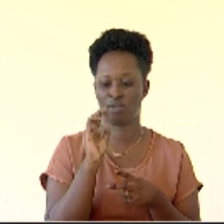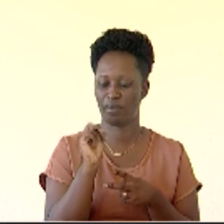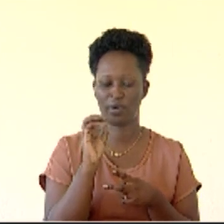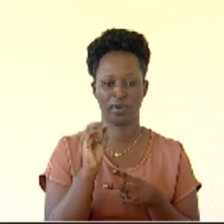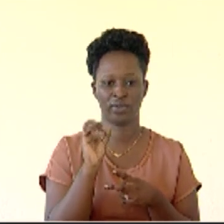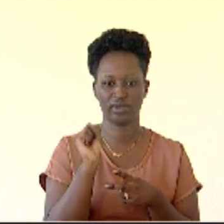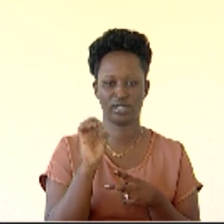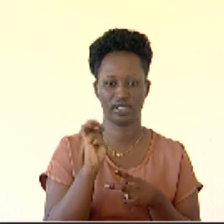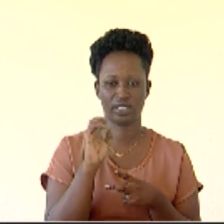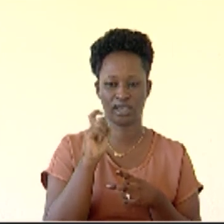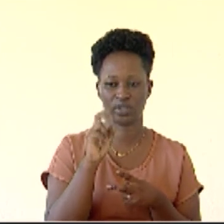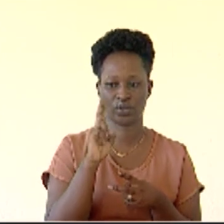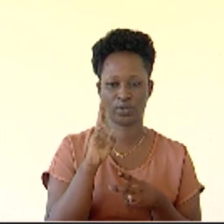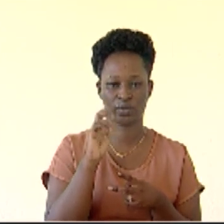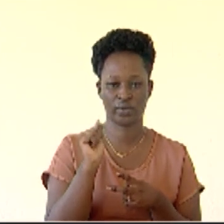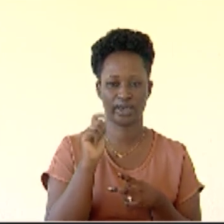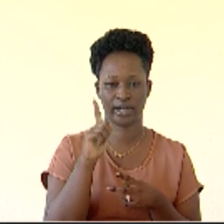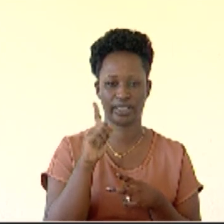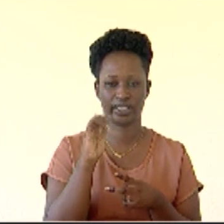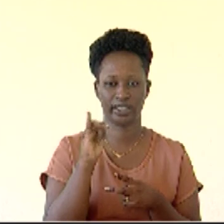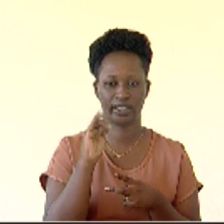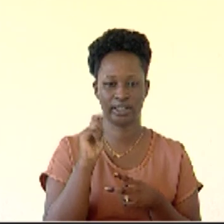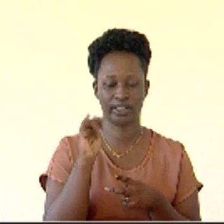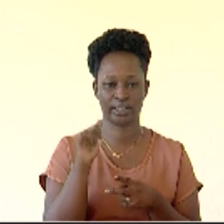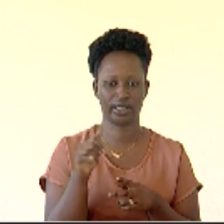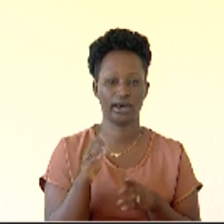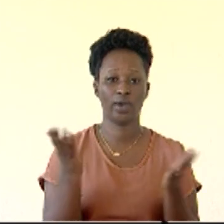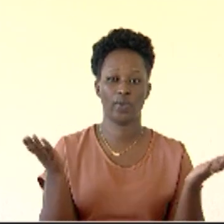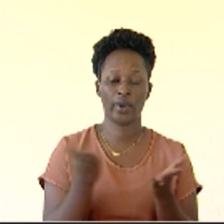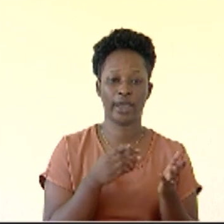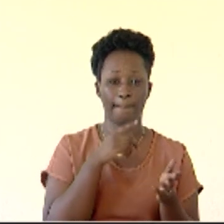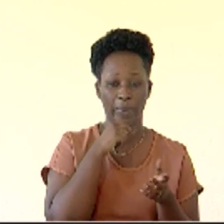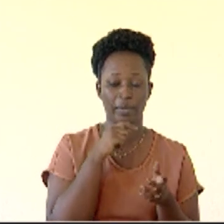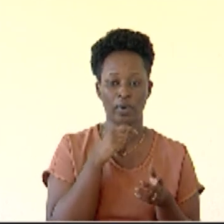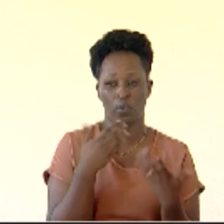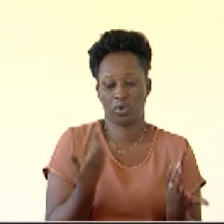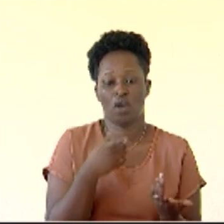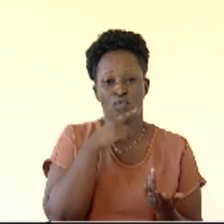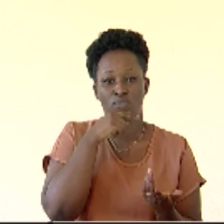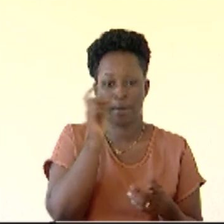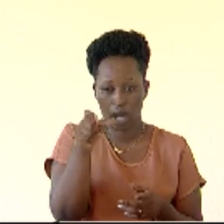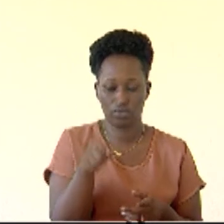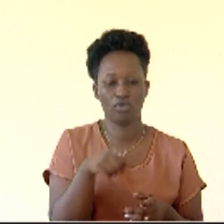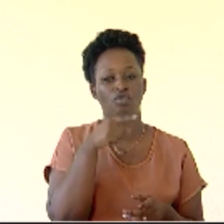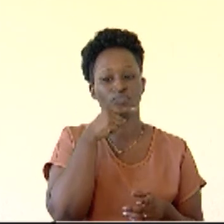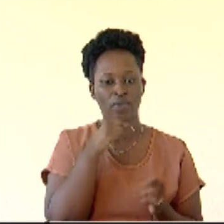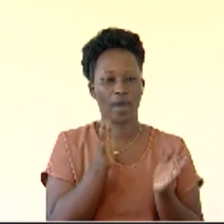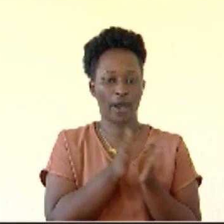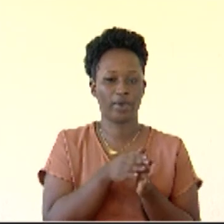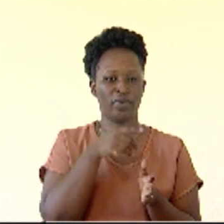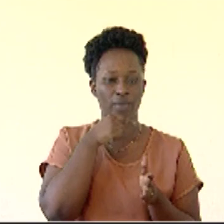Homosexuality is not allowed in Rwanda. This is where people of the same sex are engaged in sexual